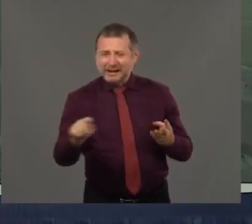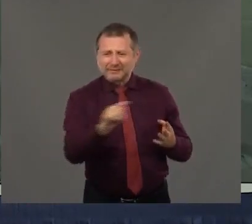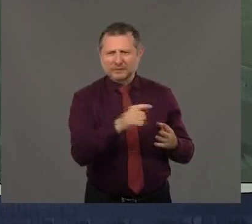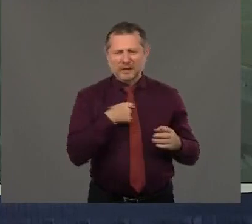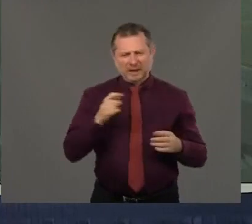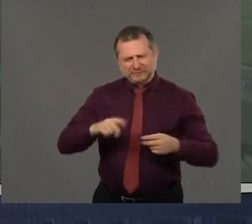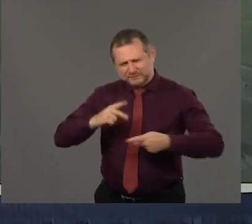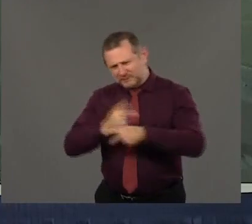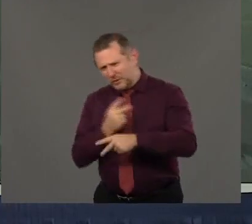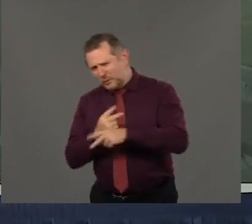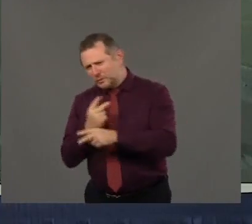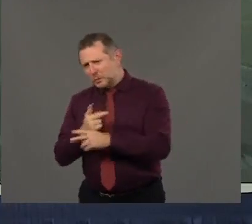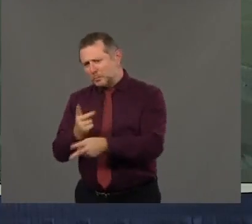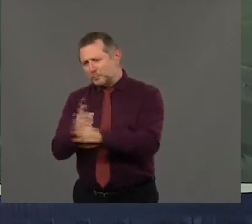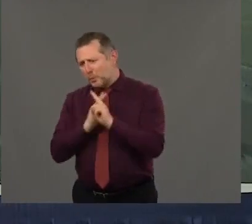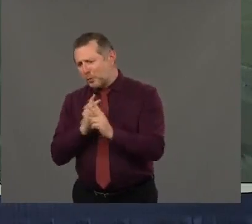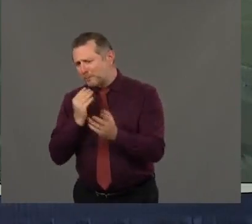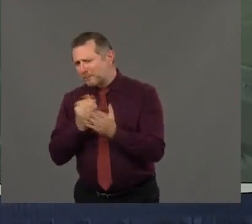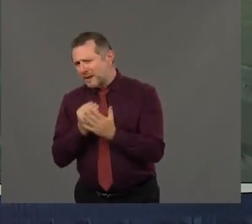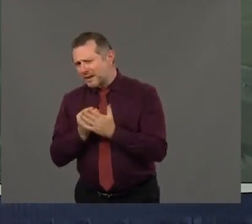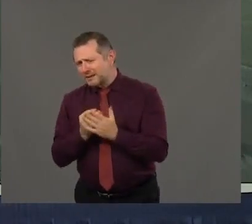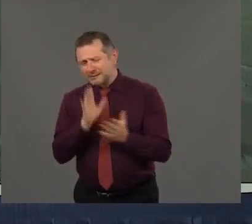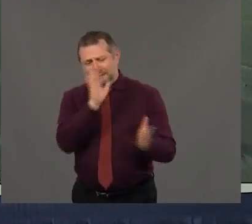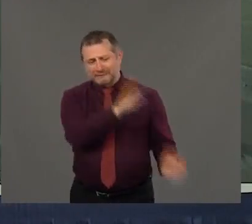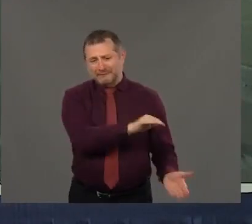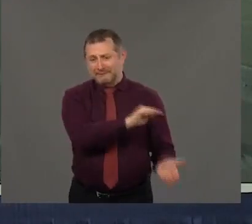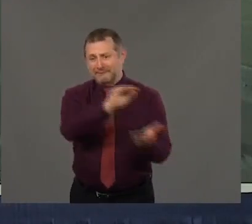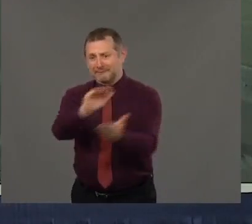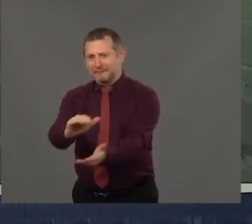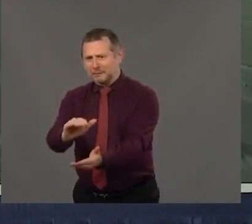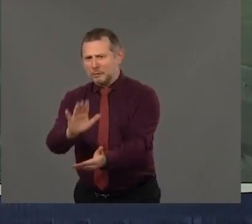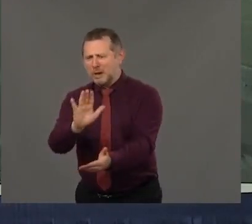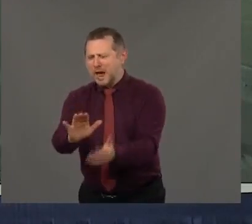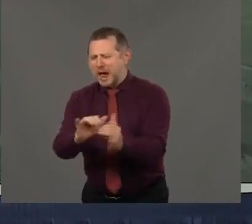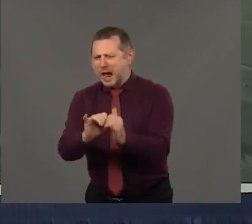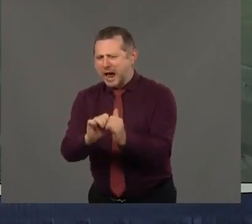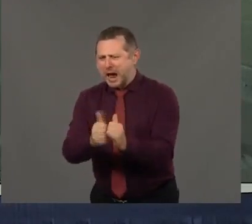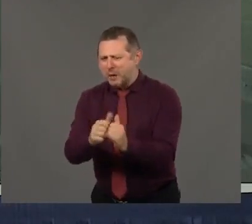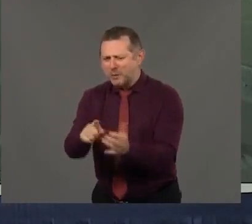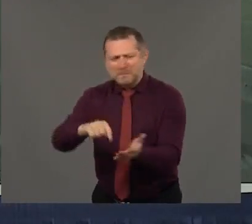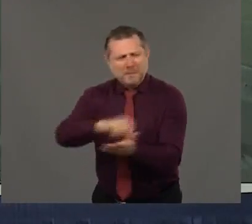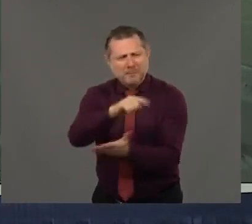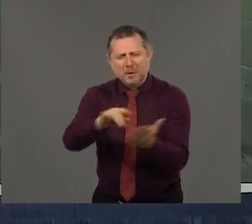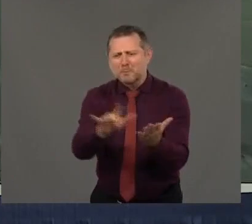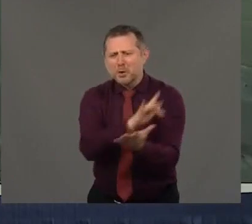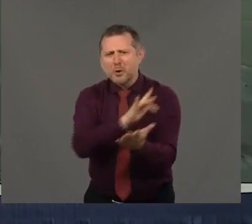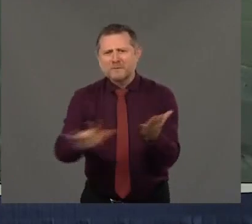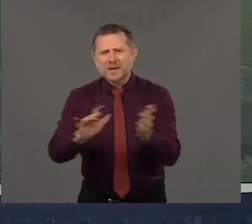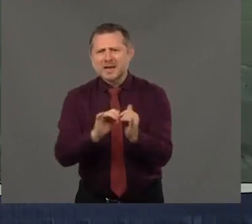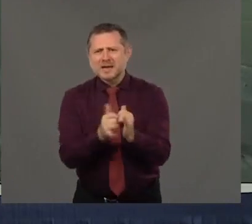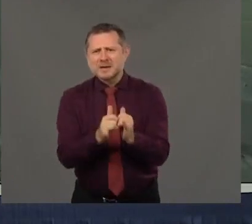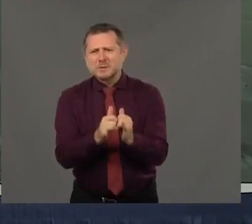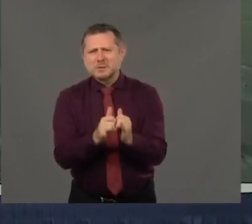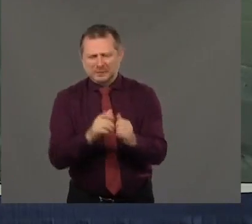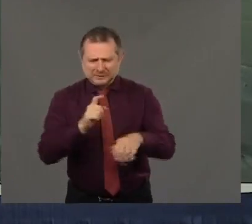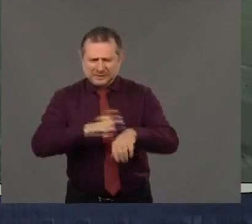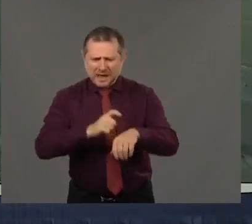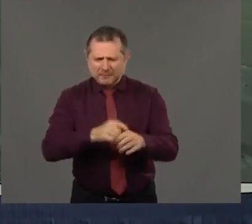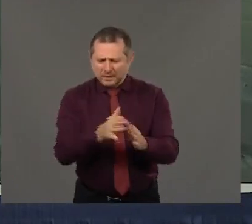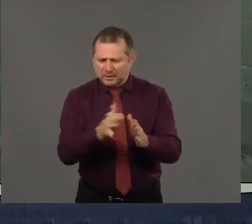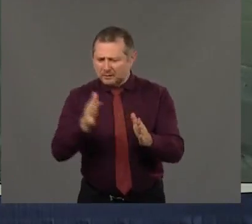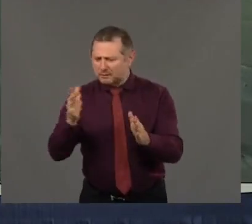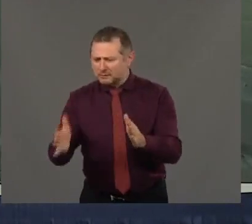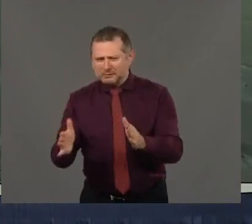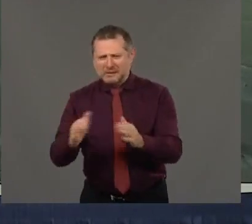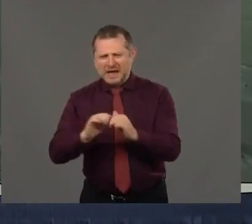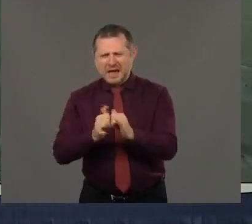want to borrow X. Well, how do you pay it back? And when do you pay it back? And what